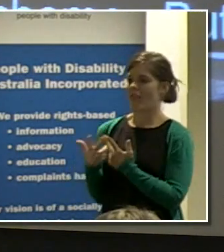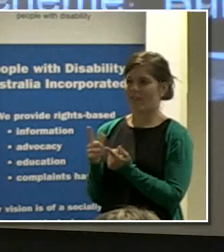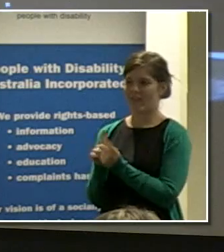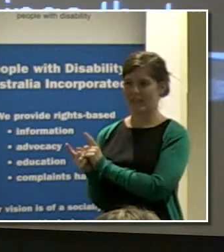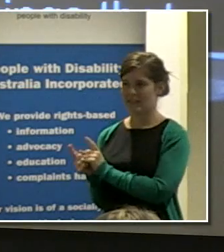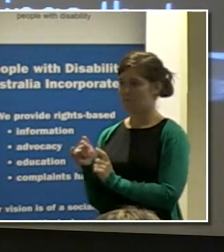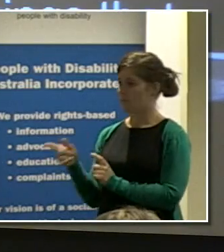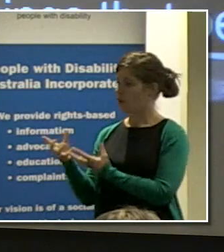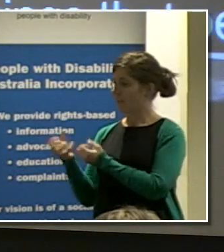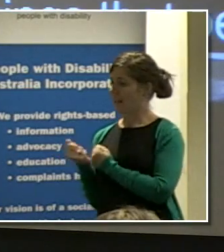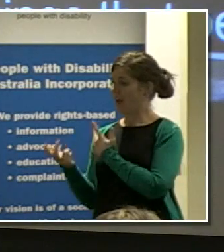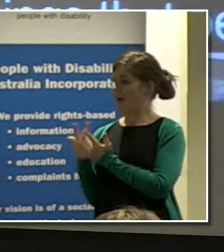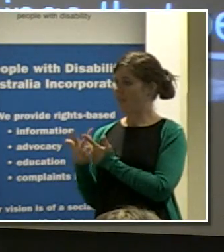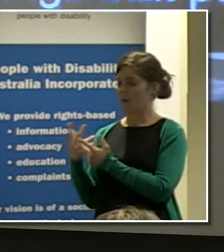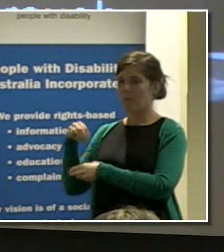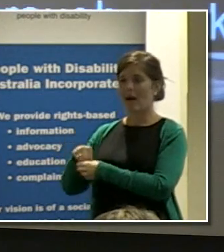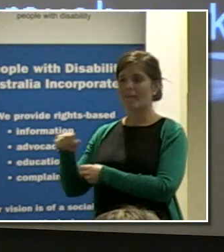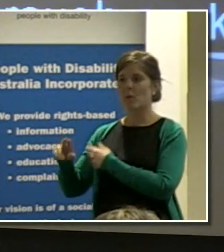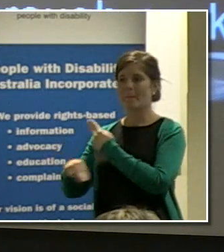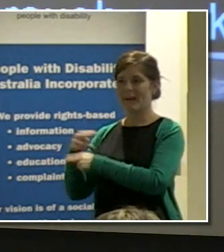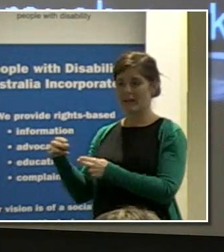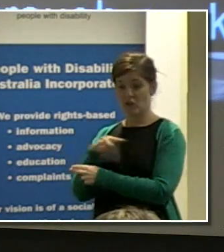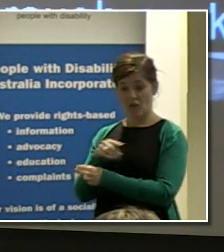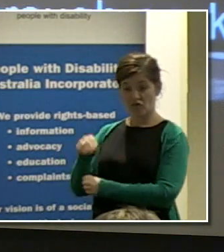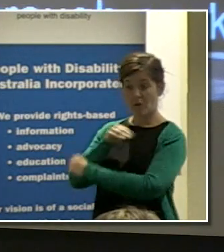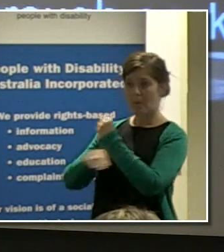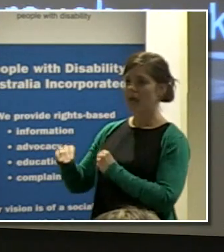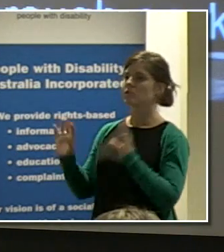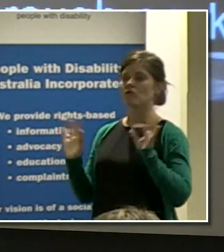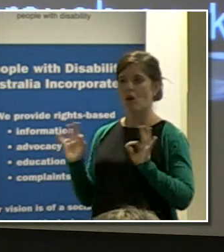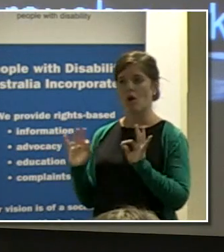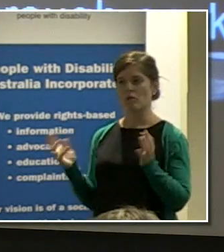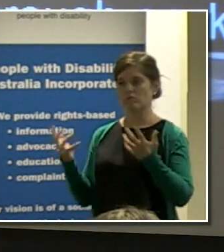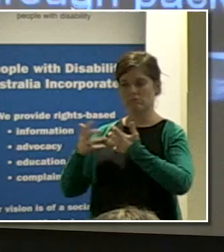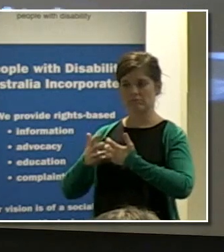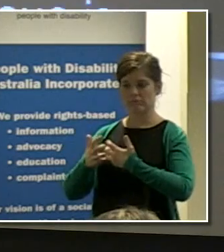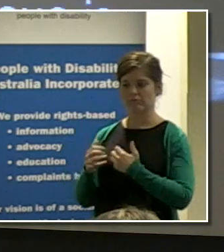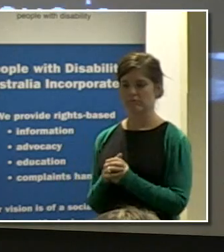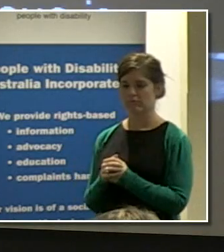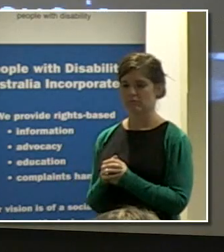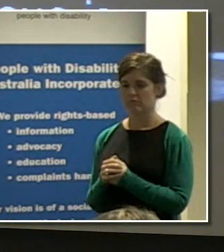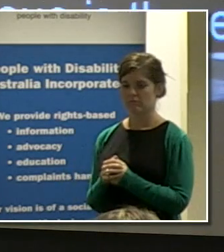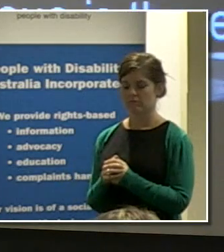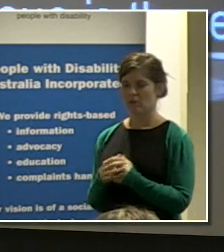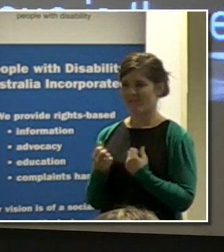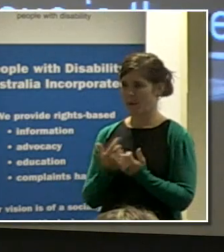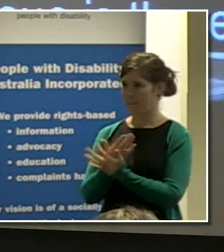through packages. So the real issue is there are many